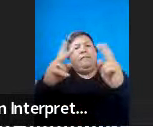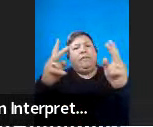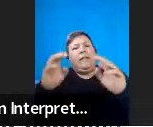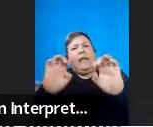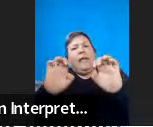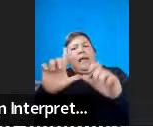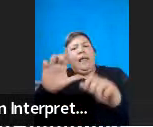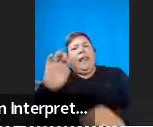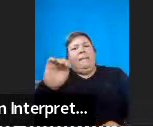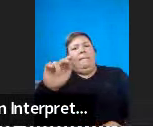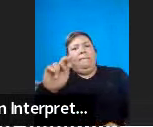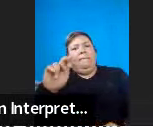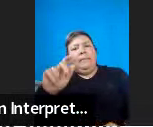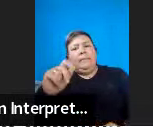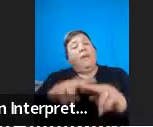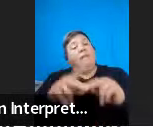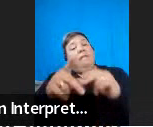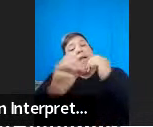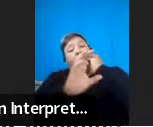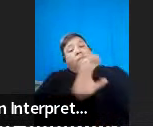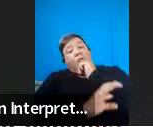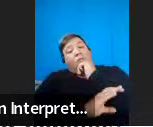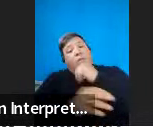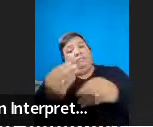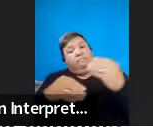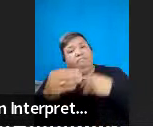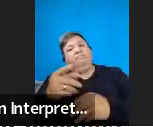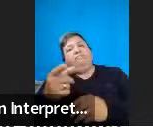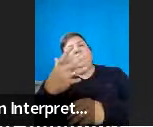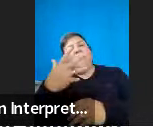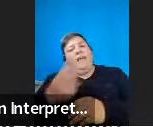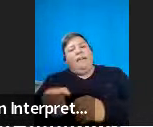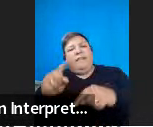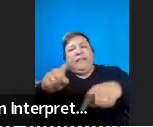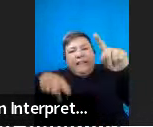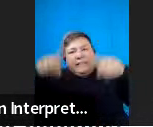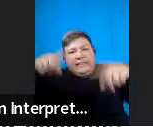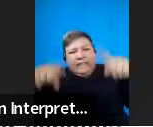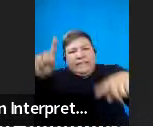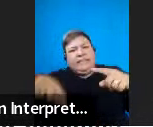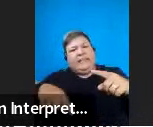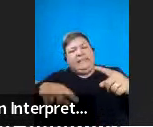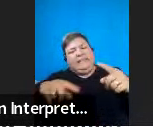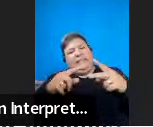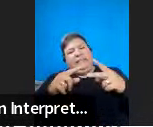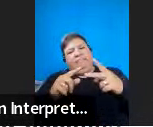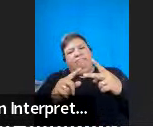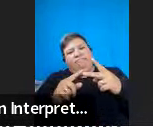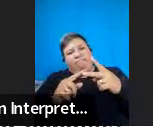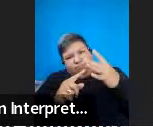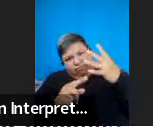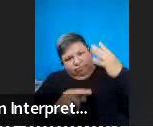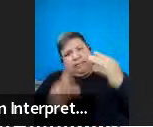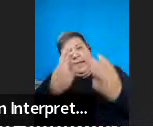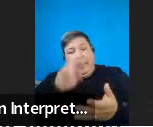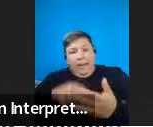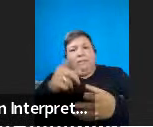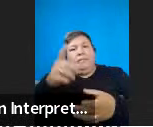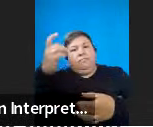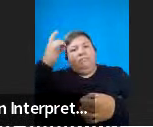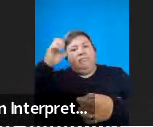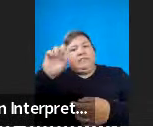an accredited trader, we will provide those statistics to you on quarterly basis. You just need to tell us which elements would you like to